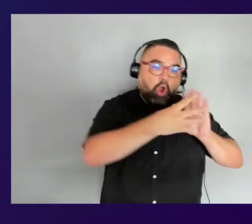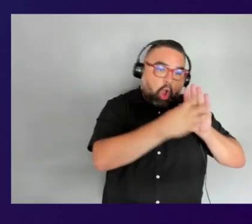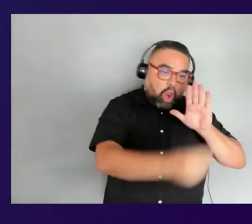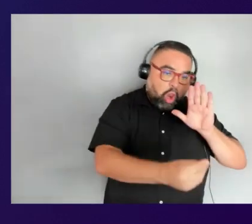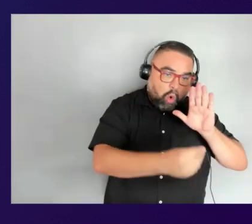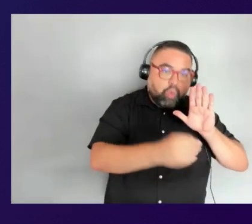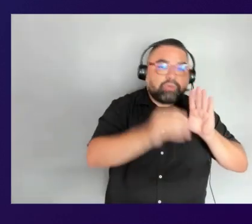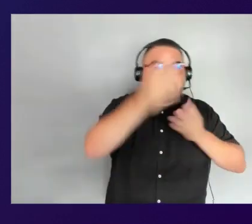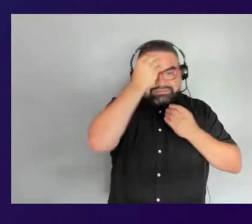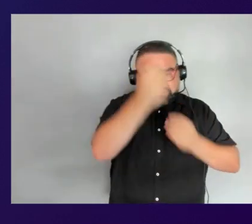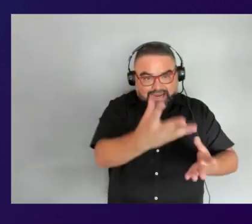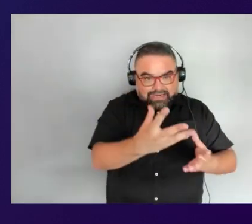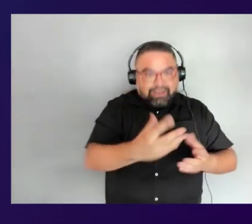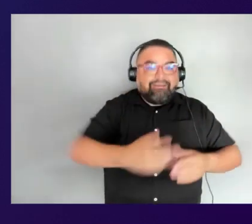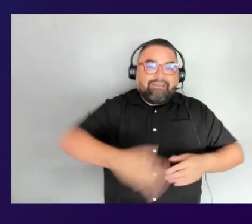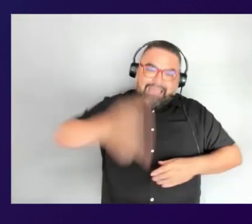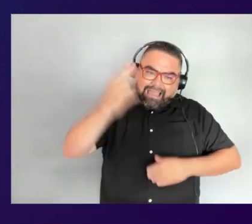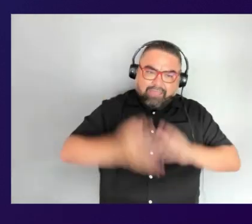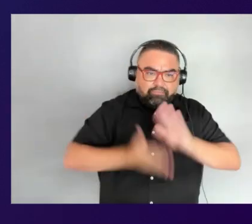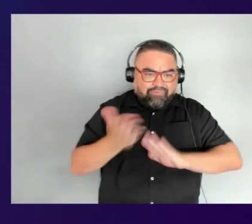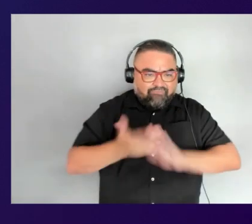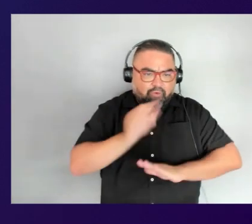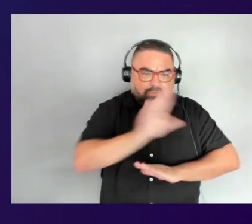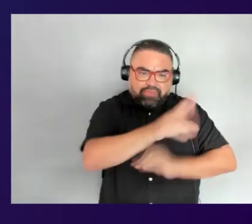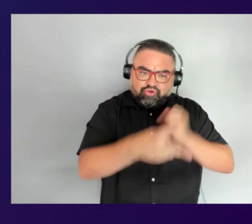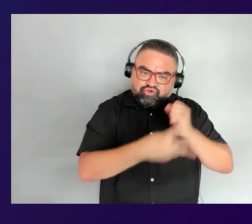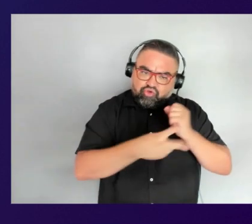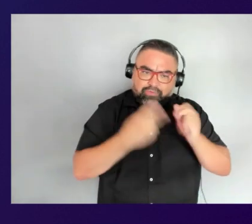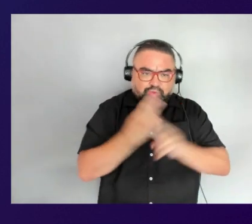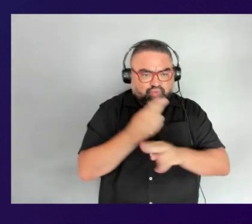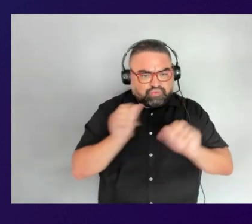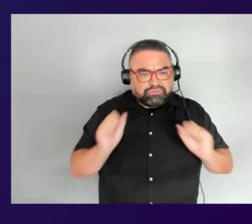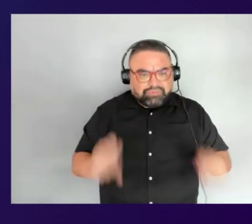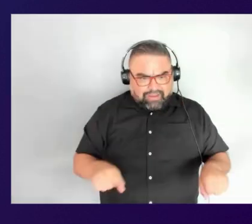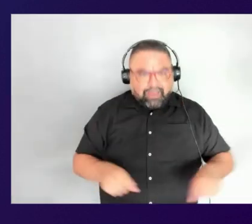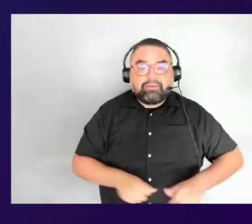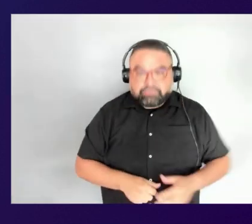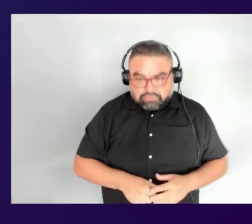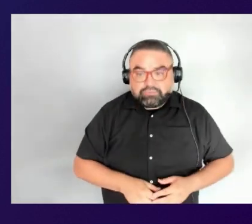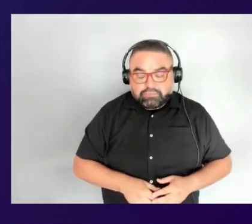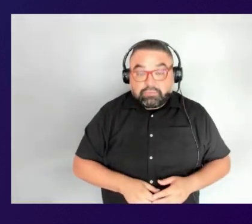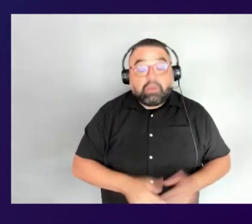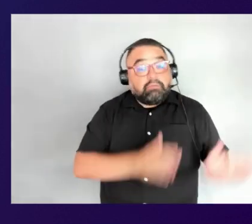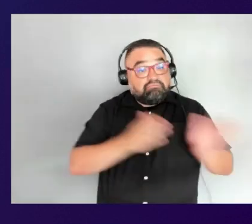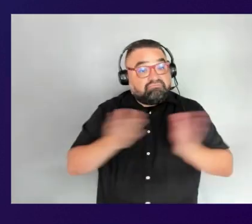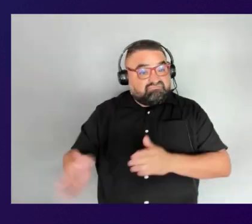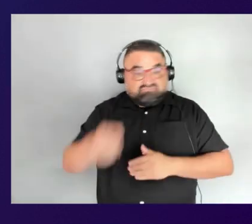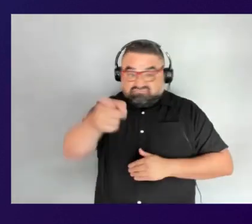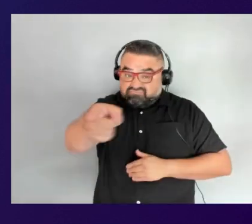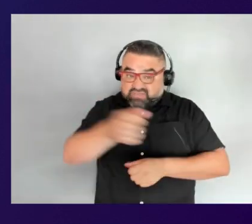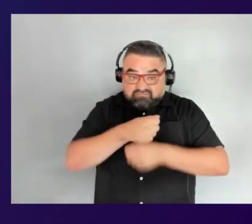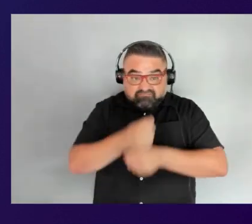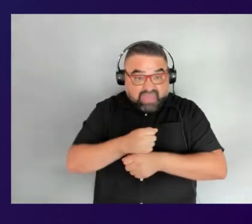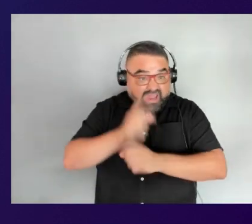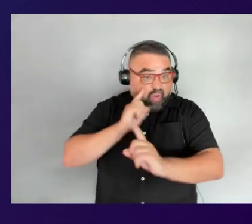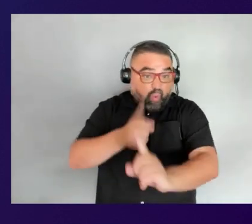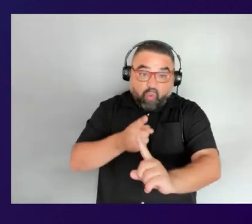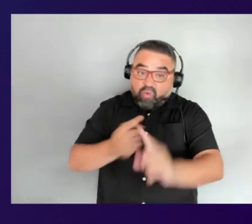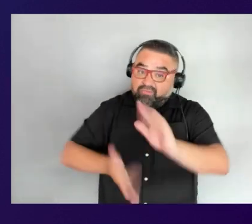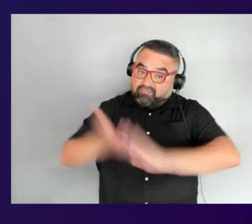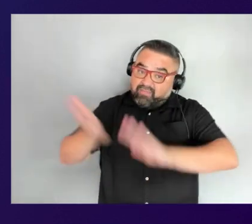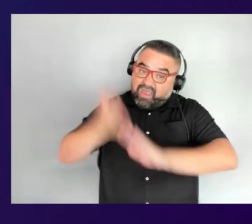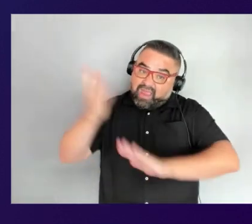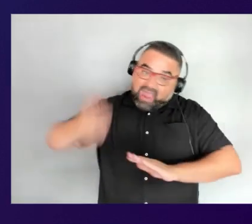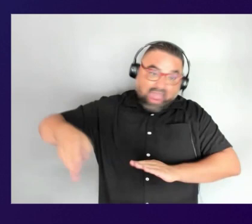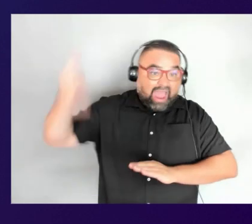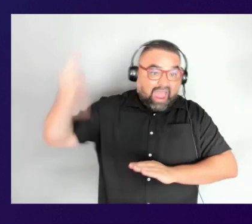their storage. And so with OpenZFS designed for high performance and low TCO, customers